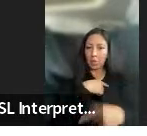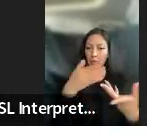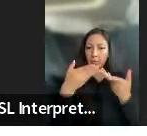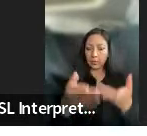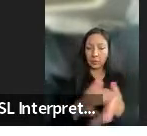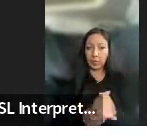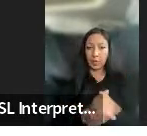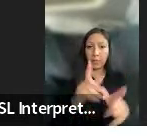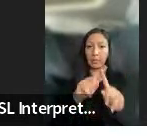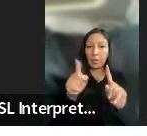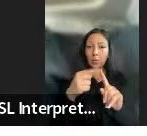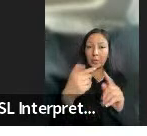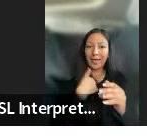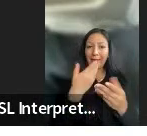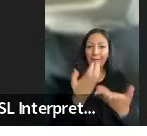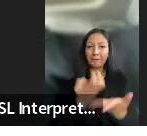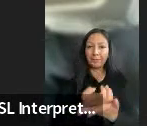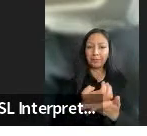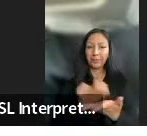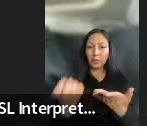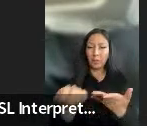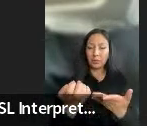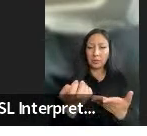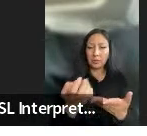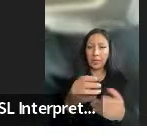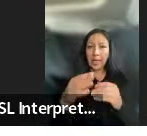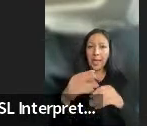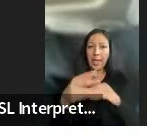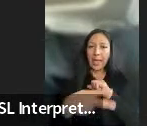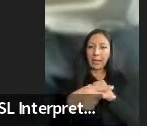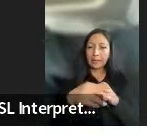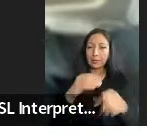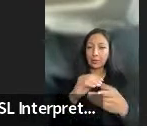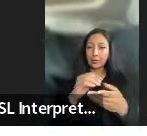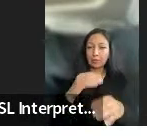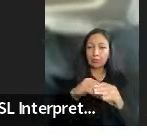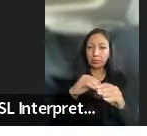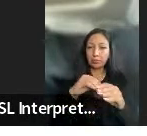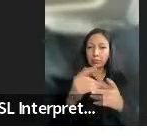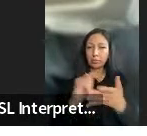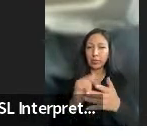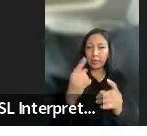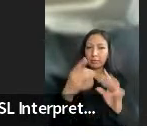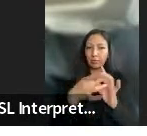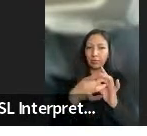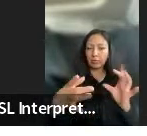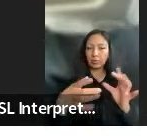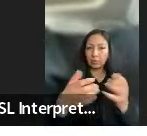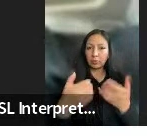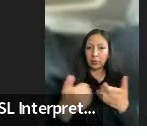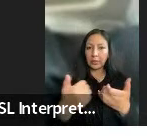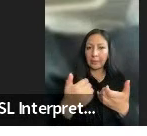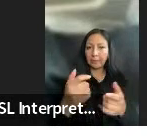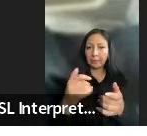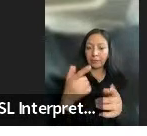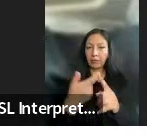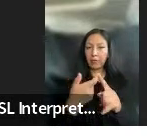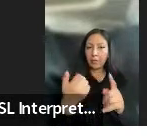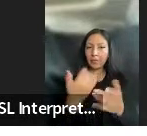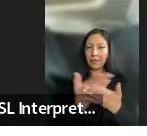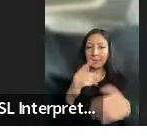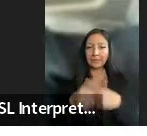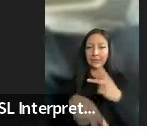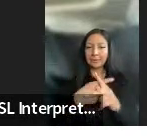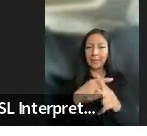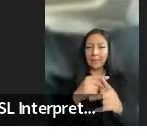But when it comes to accessory energy storage, generally accessory energy storage would be exempt from floor area like any of the other types of mechanical